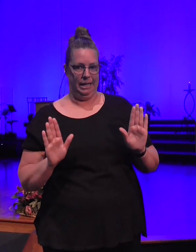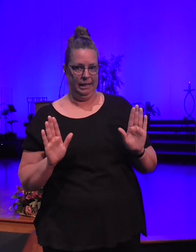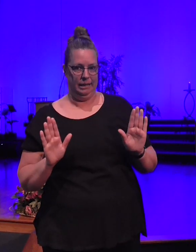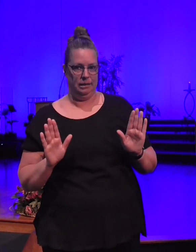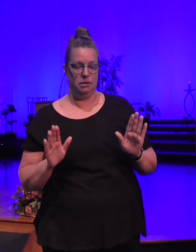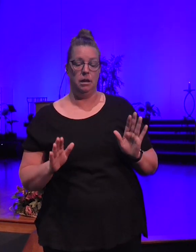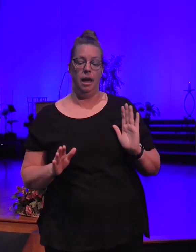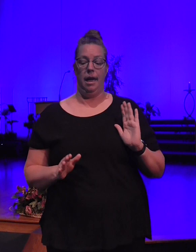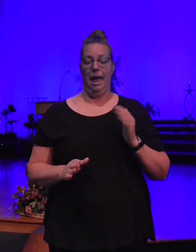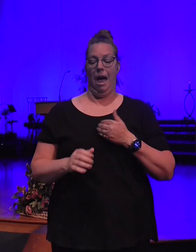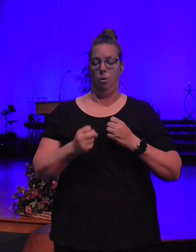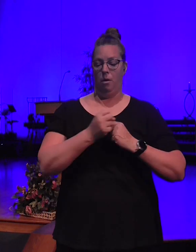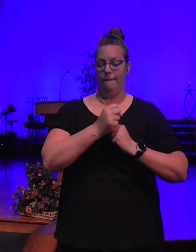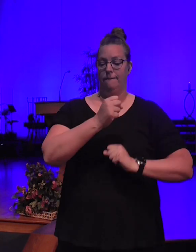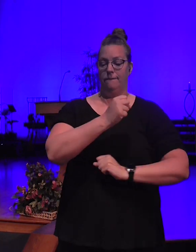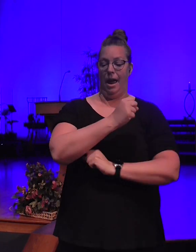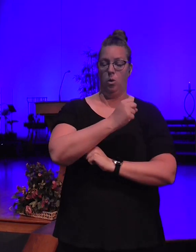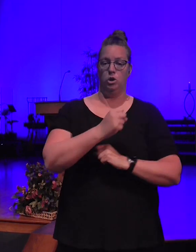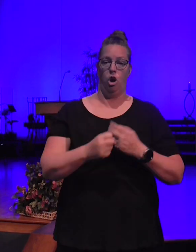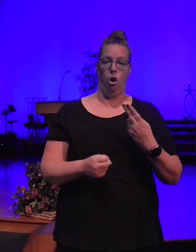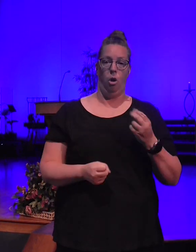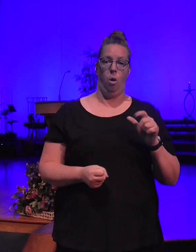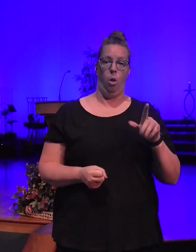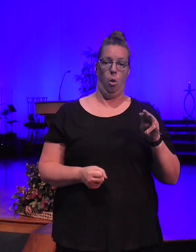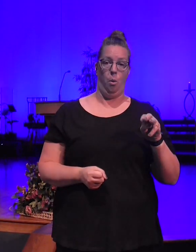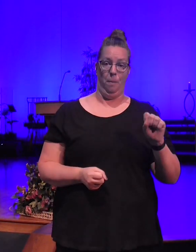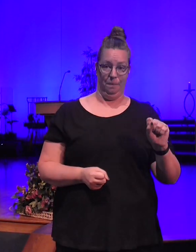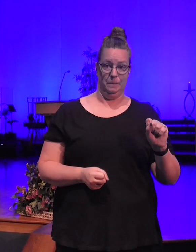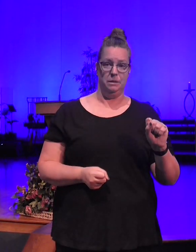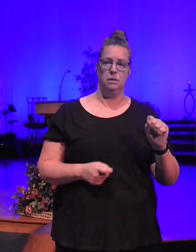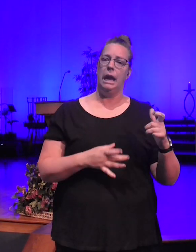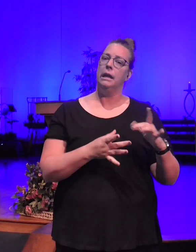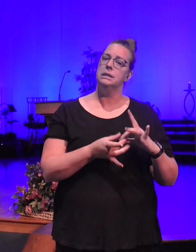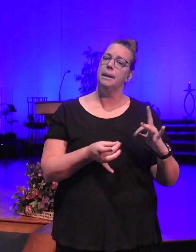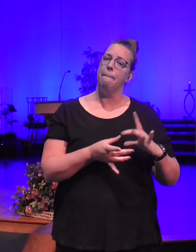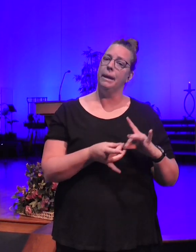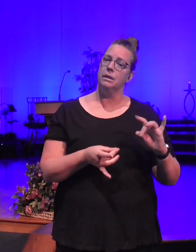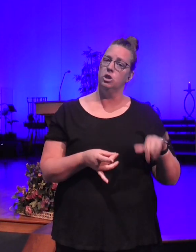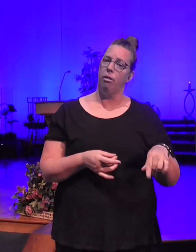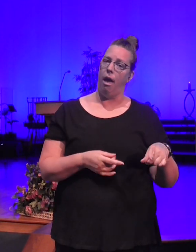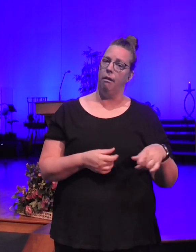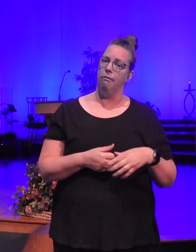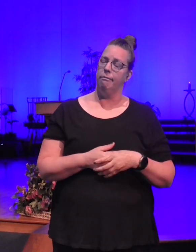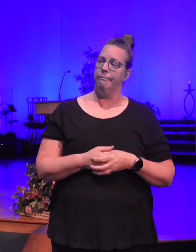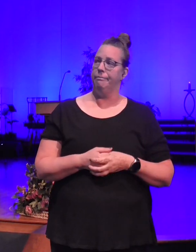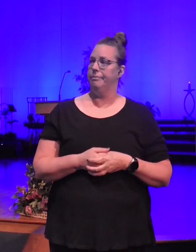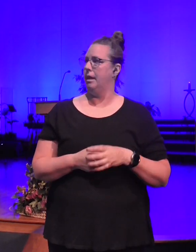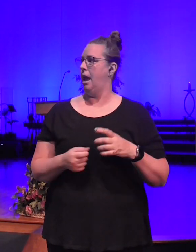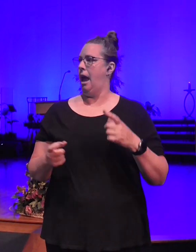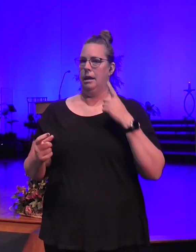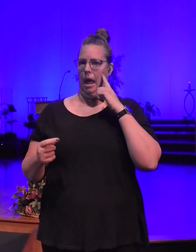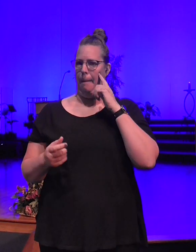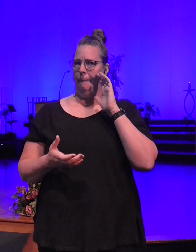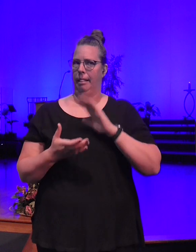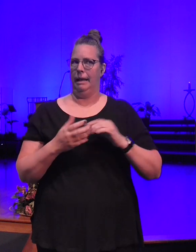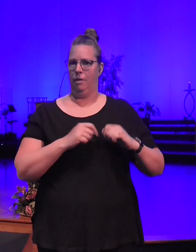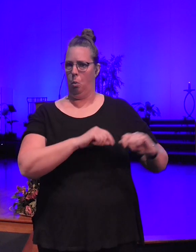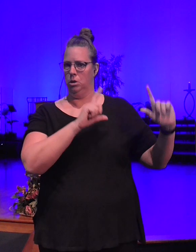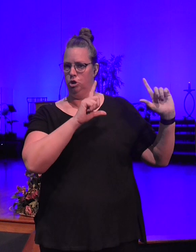founder, Ernest Holmes, speaks to that when he says, and I believe it'll be on the